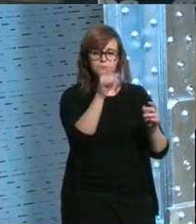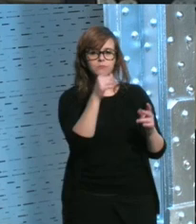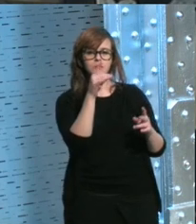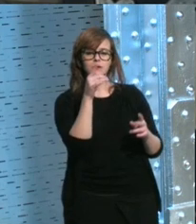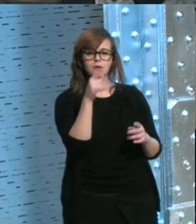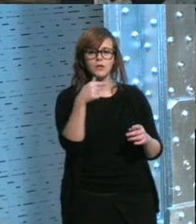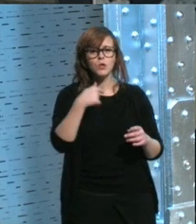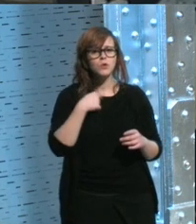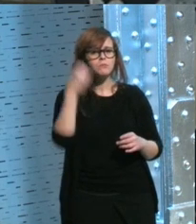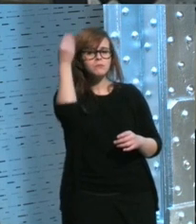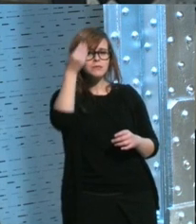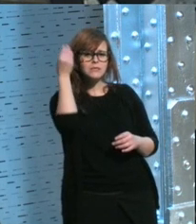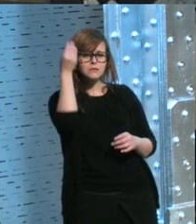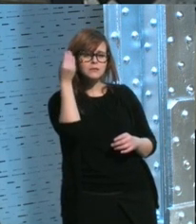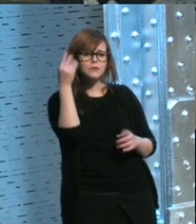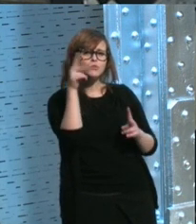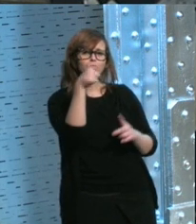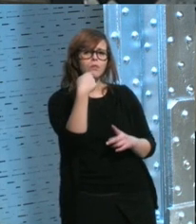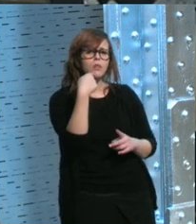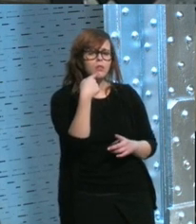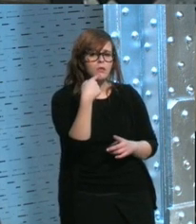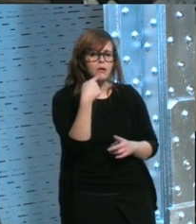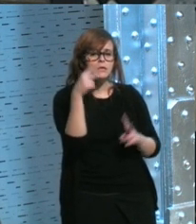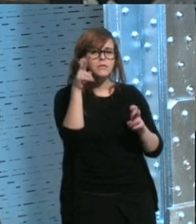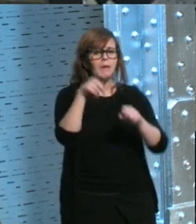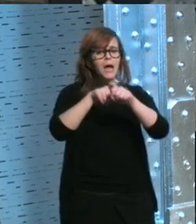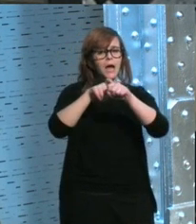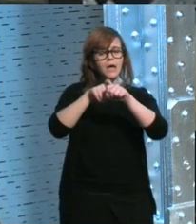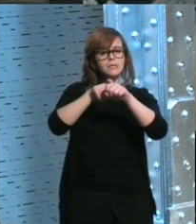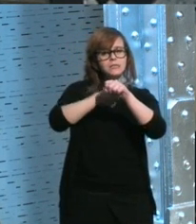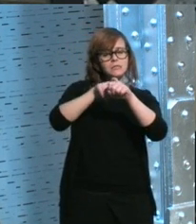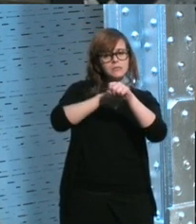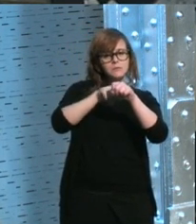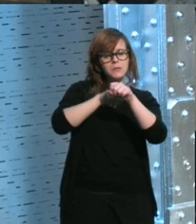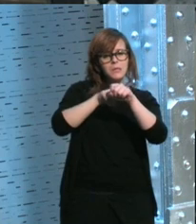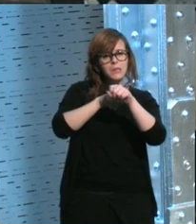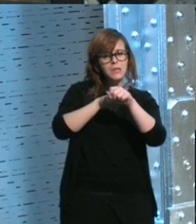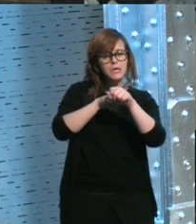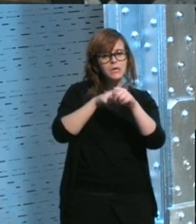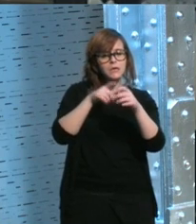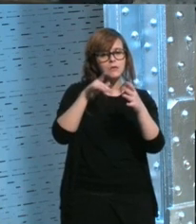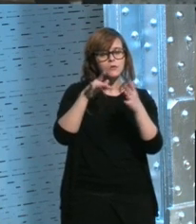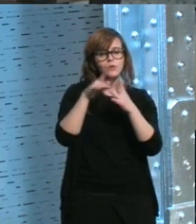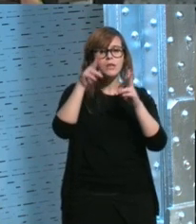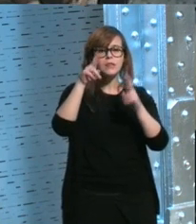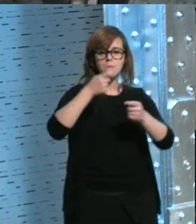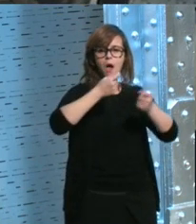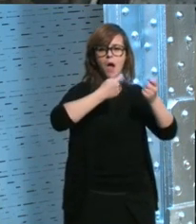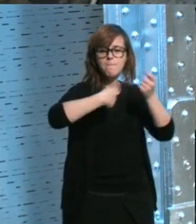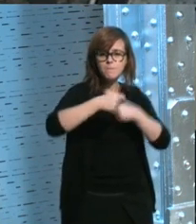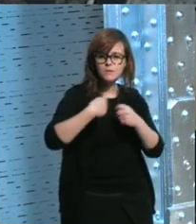I thought that when you said that the kind of entrepreneurs, you said